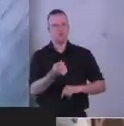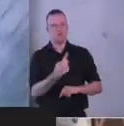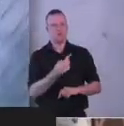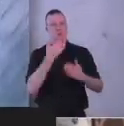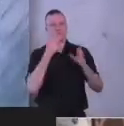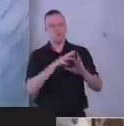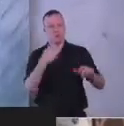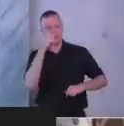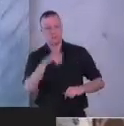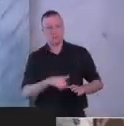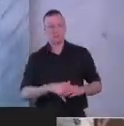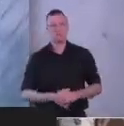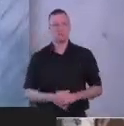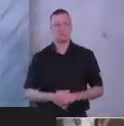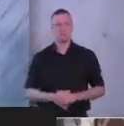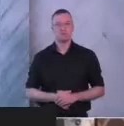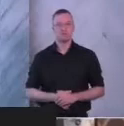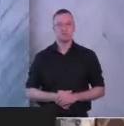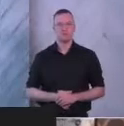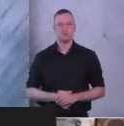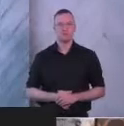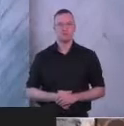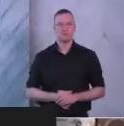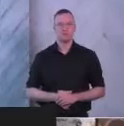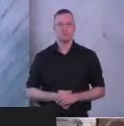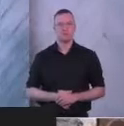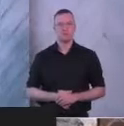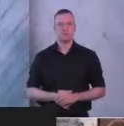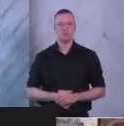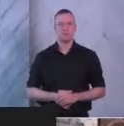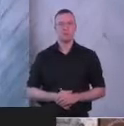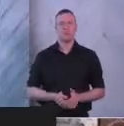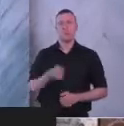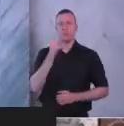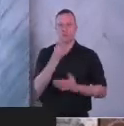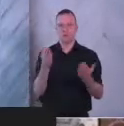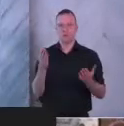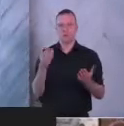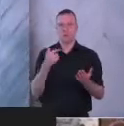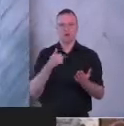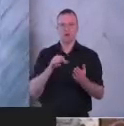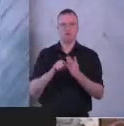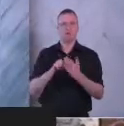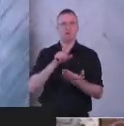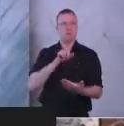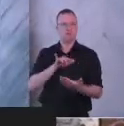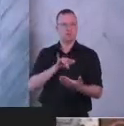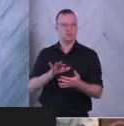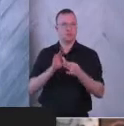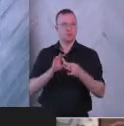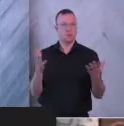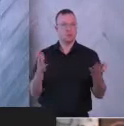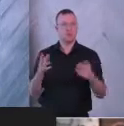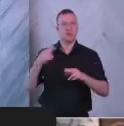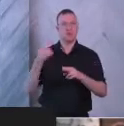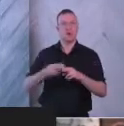for that. So one of the things that I study is what they